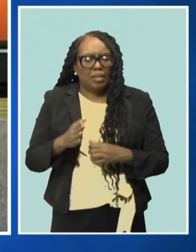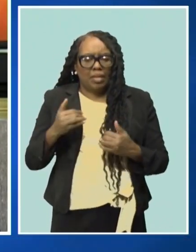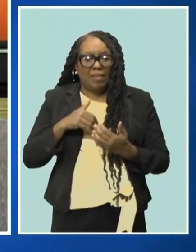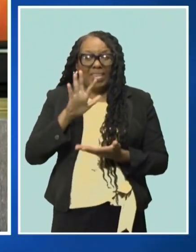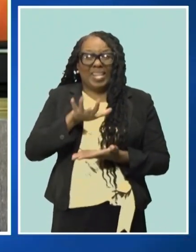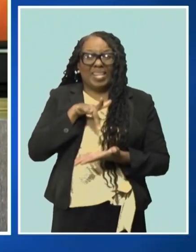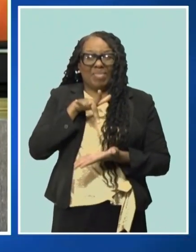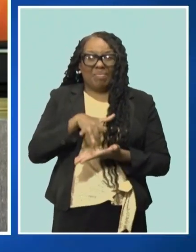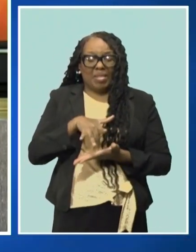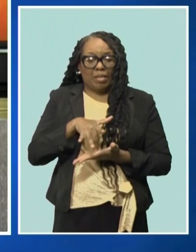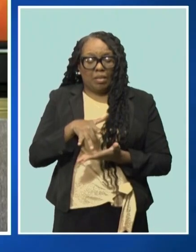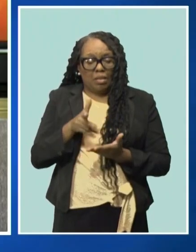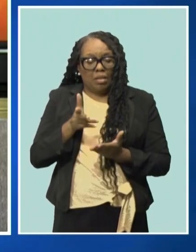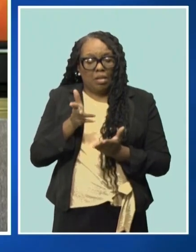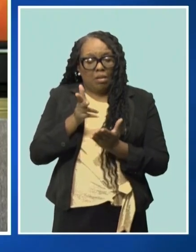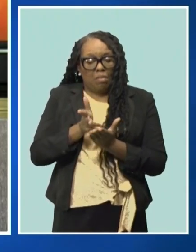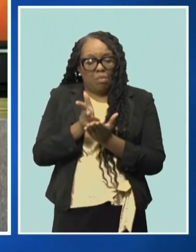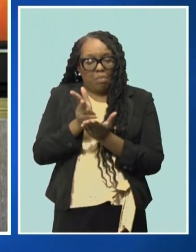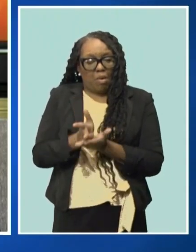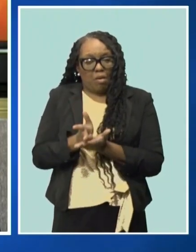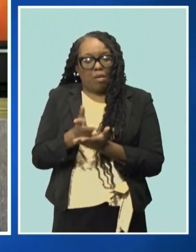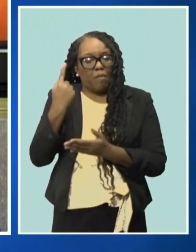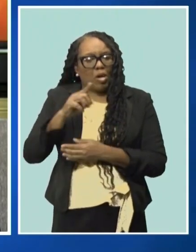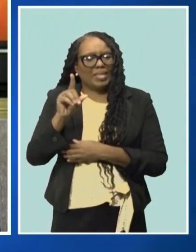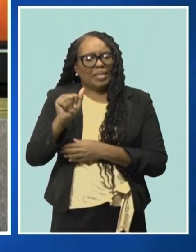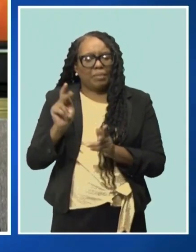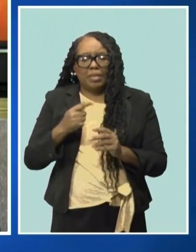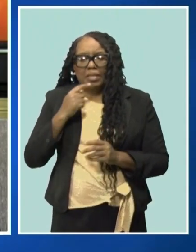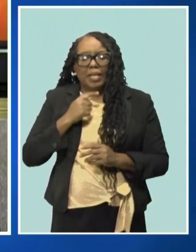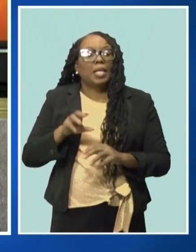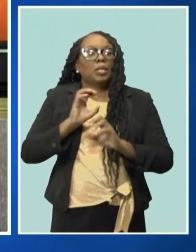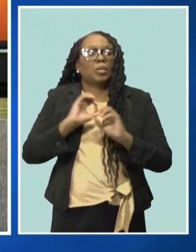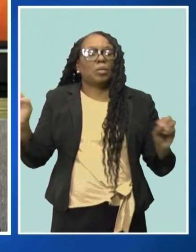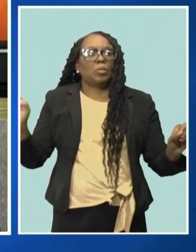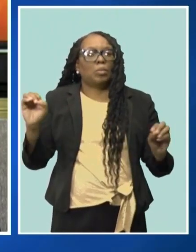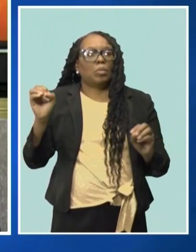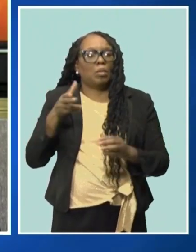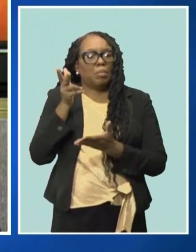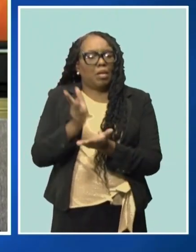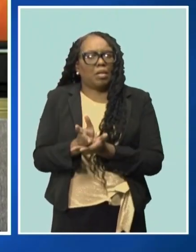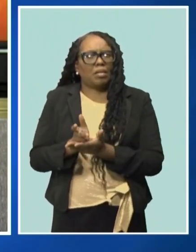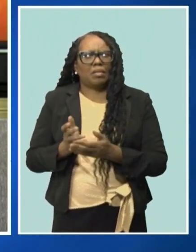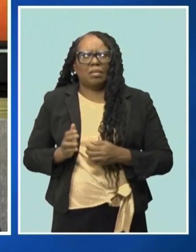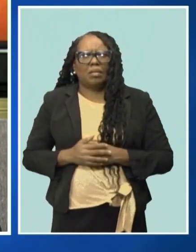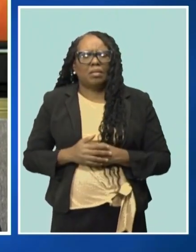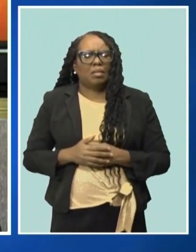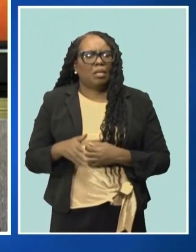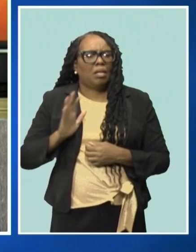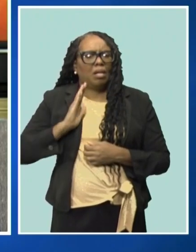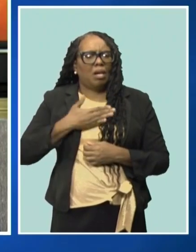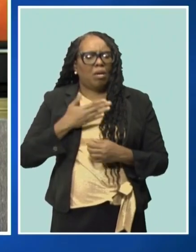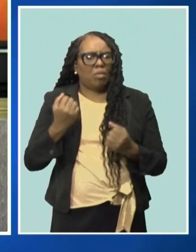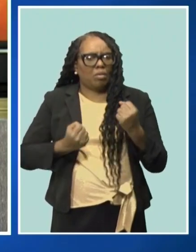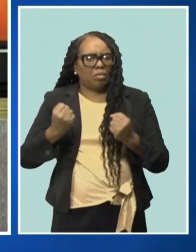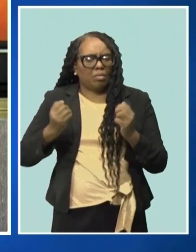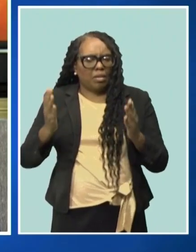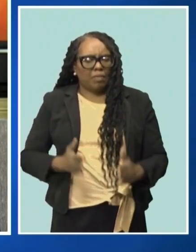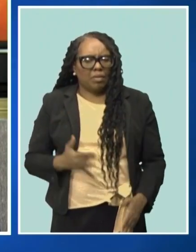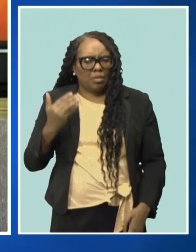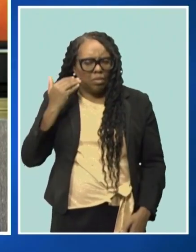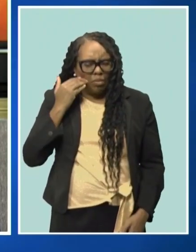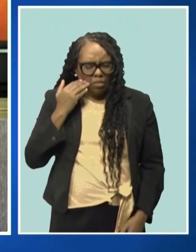put a sign, no parking. And our drivers are familiar with the parking space,